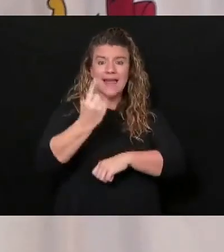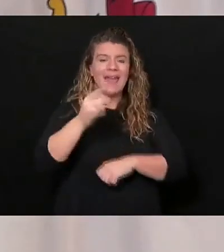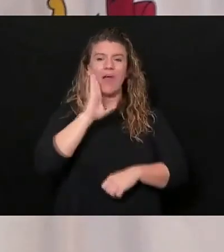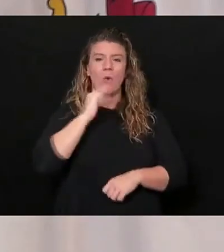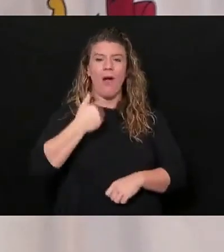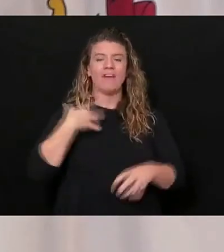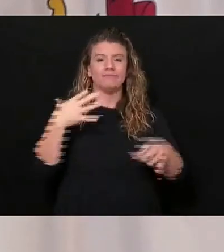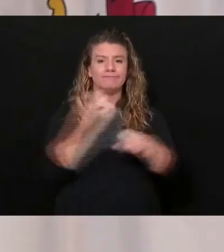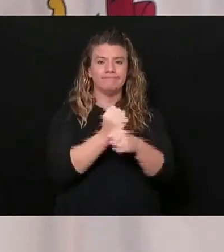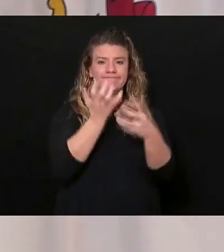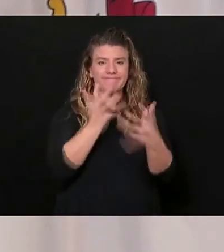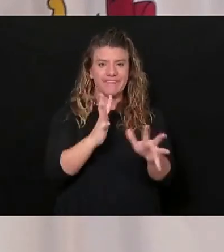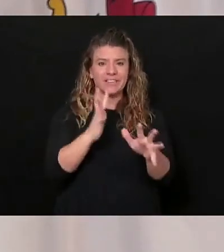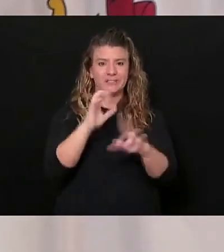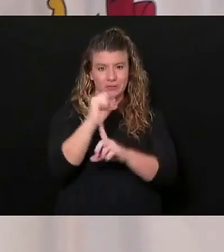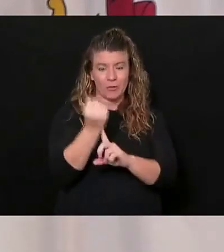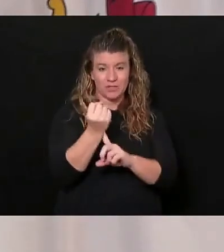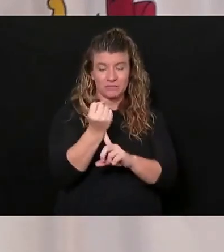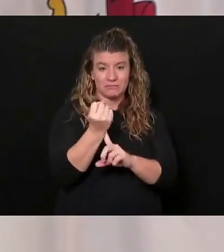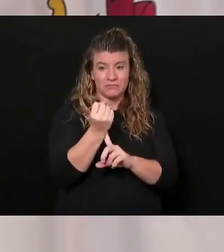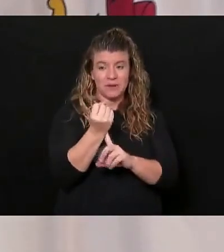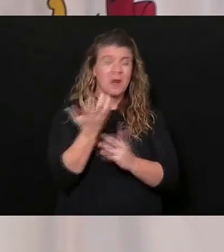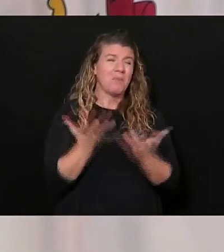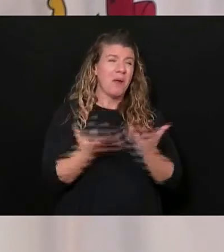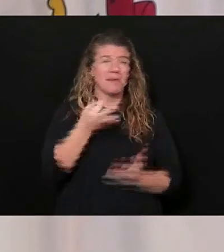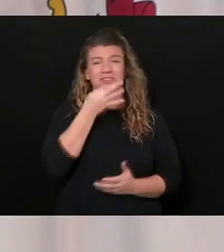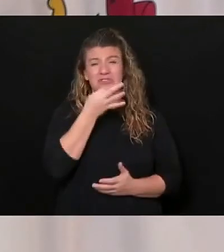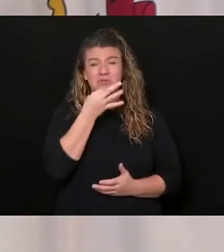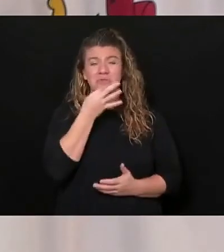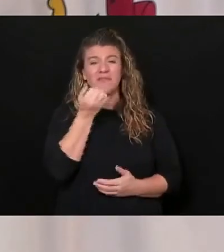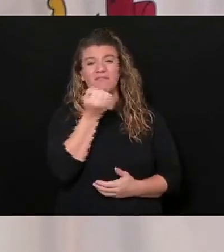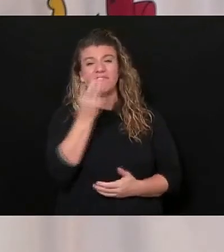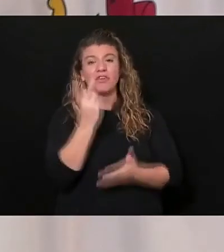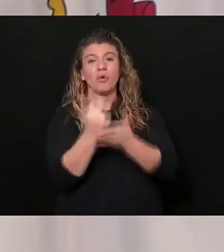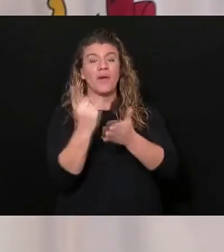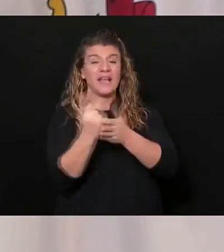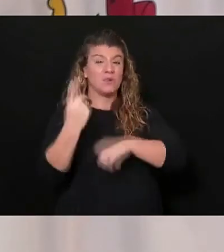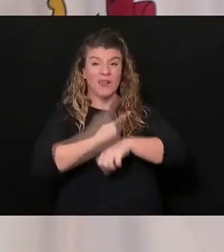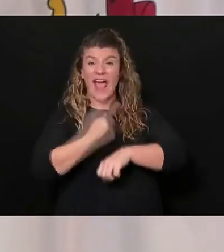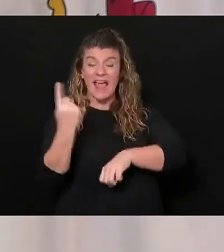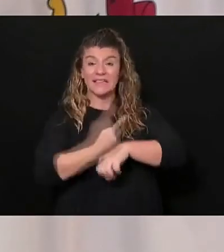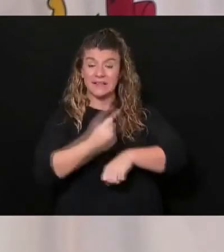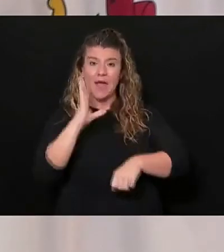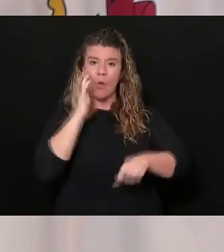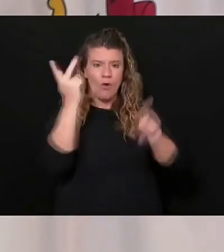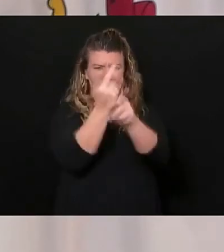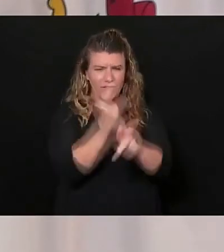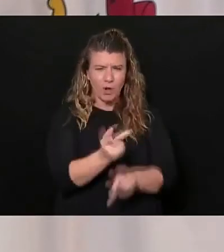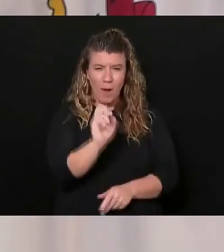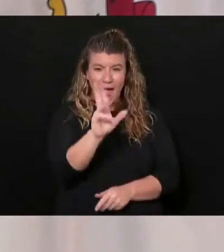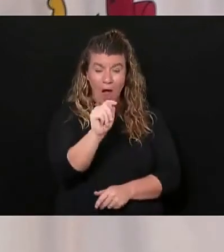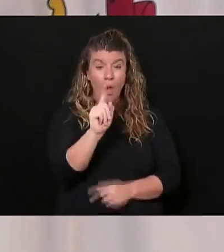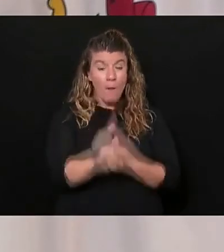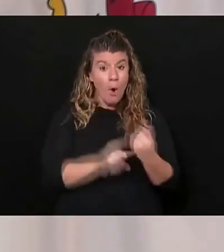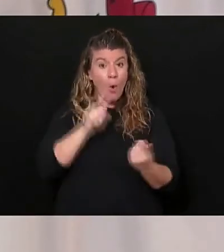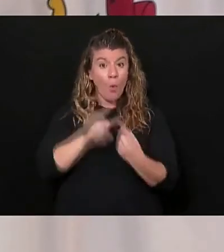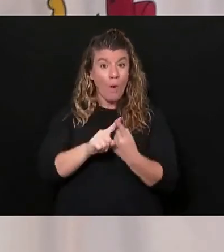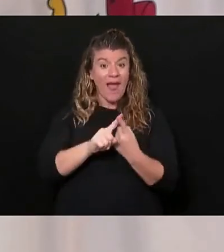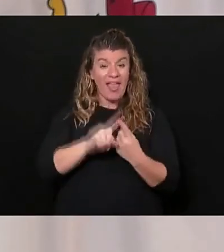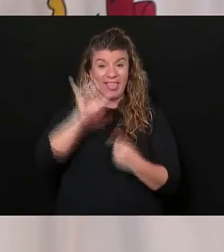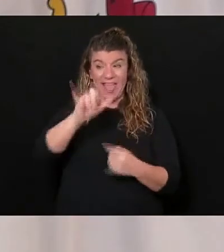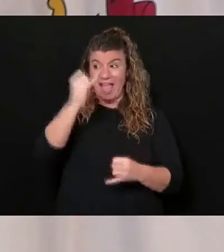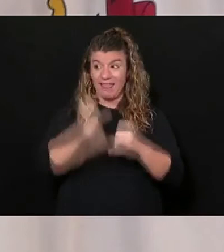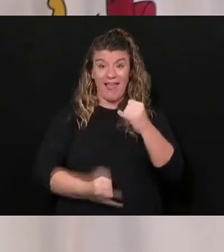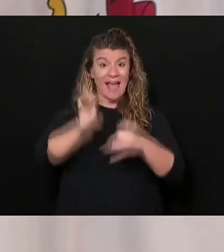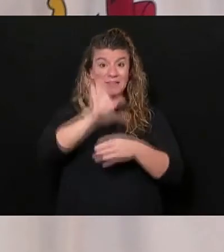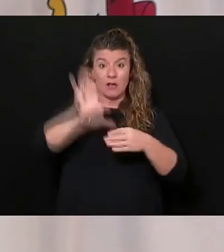in the very few, probably weeks and not days. But when we get to that conclusion, if Joe